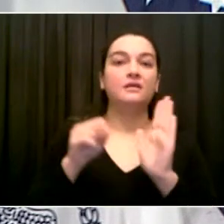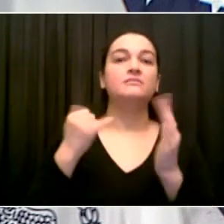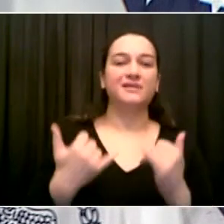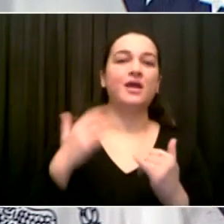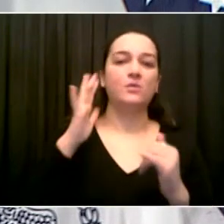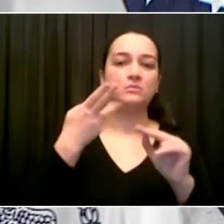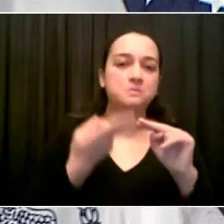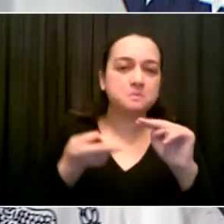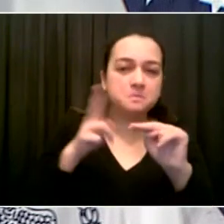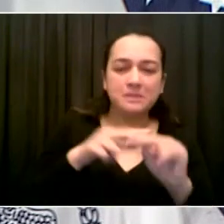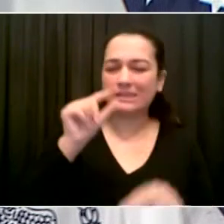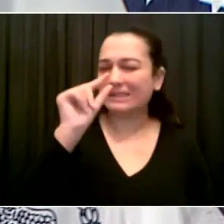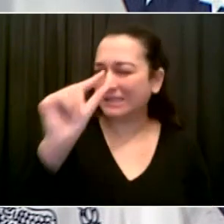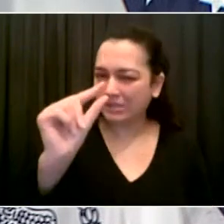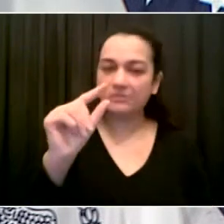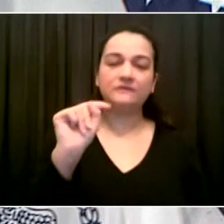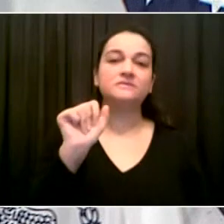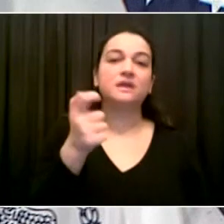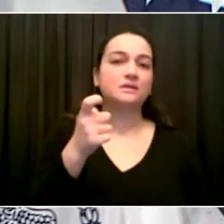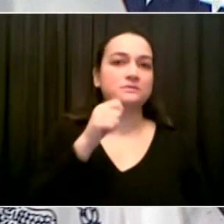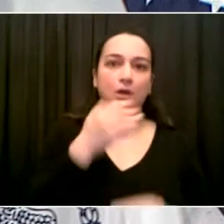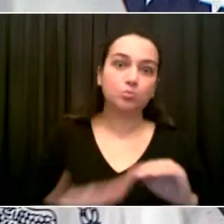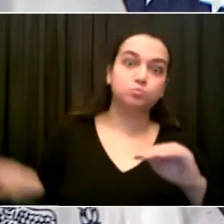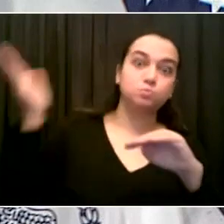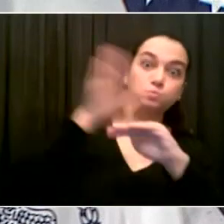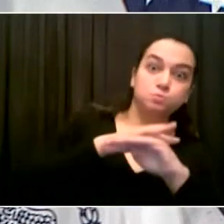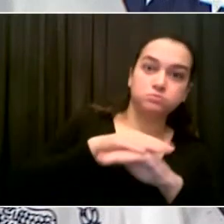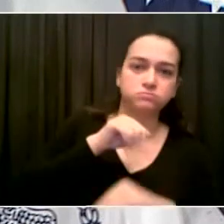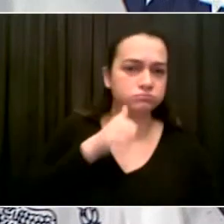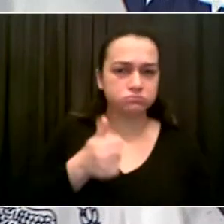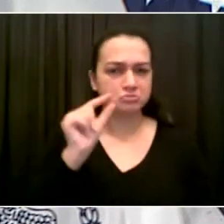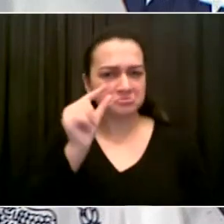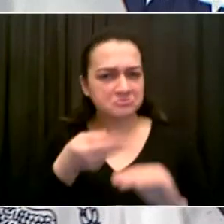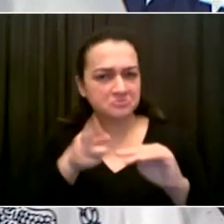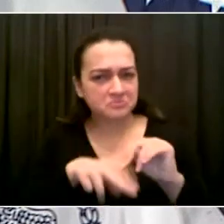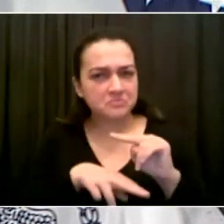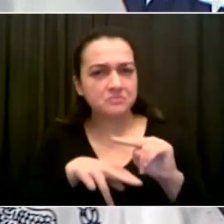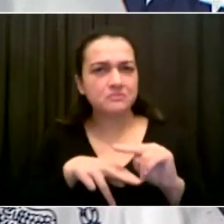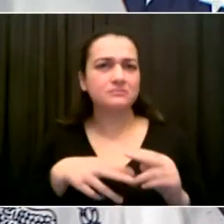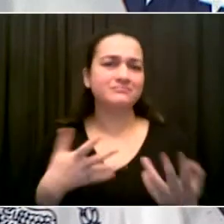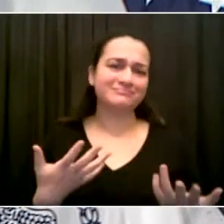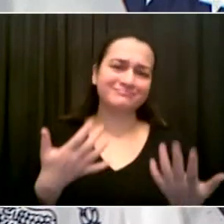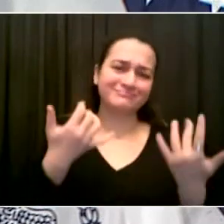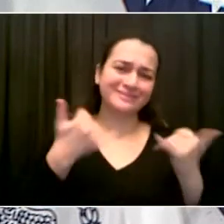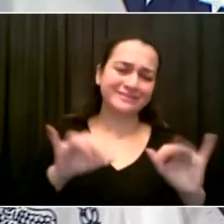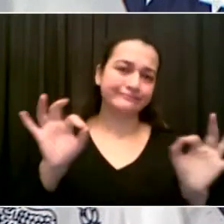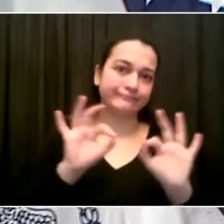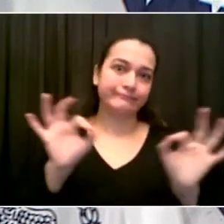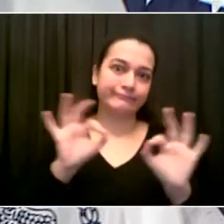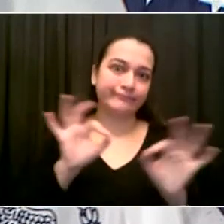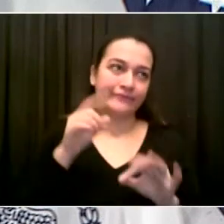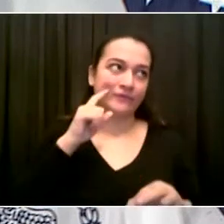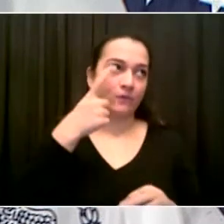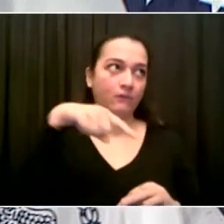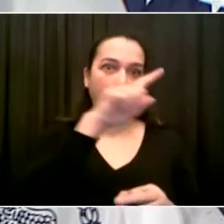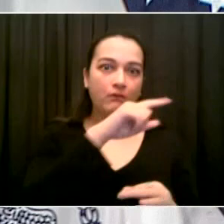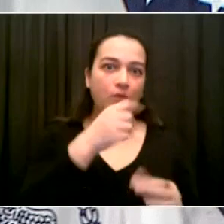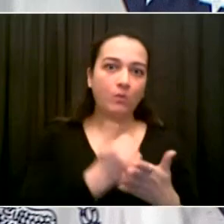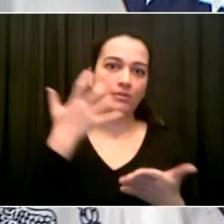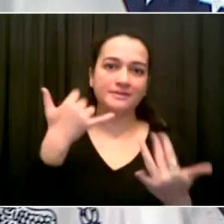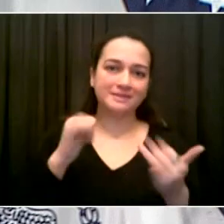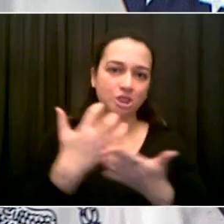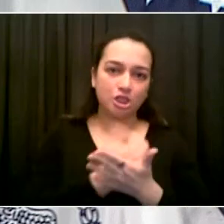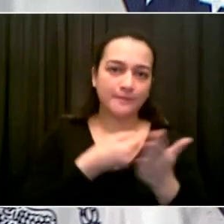be quite fine. Obviously, I've said it, and it is a fact that wealthy people have done very well during the pandemic while so many other people